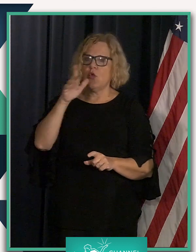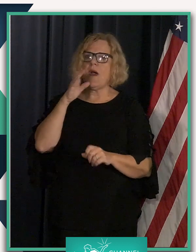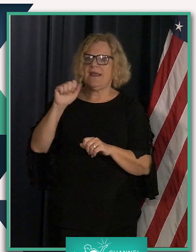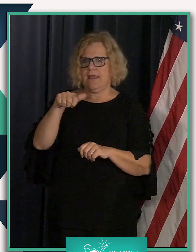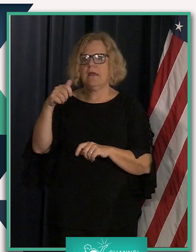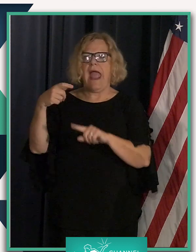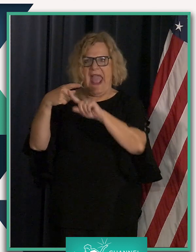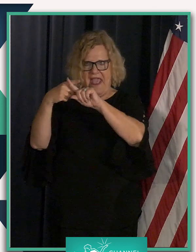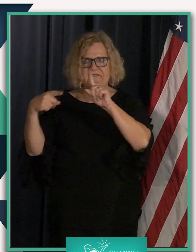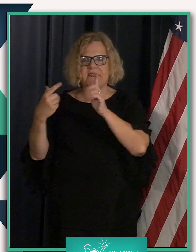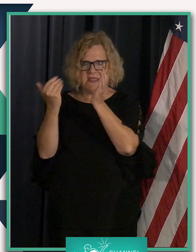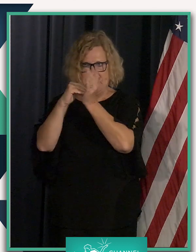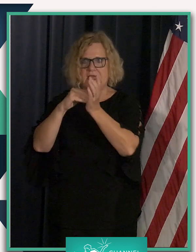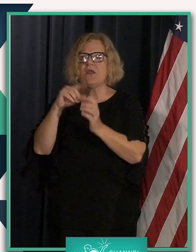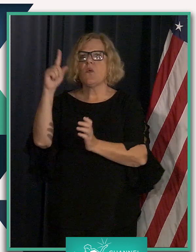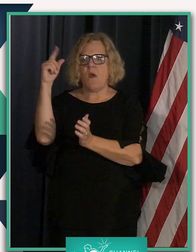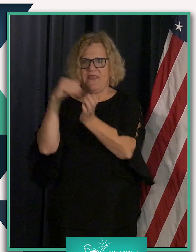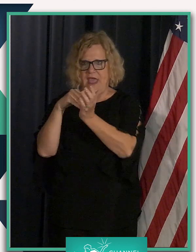get another